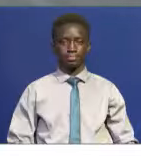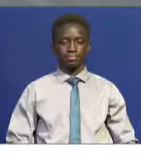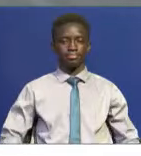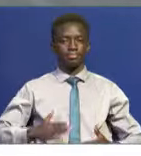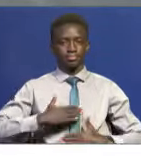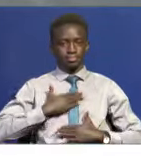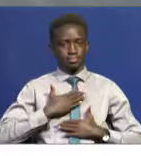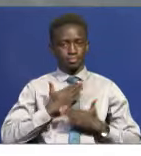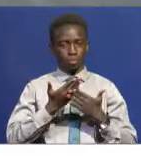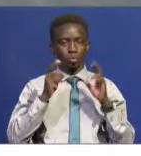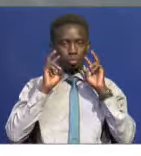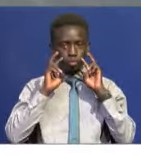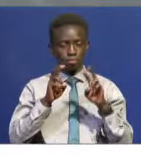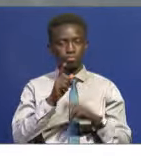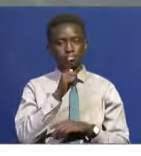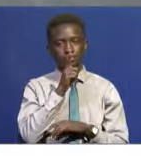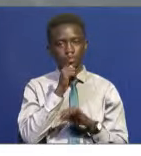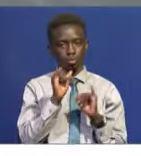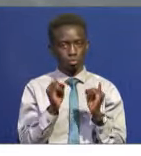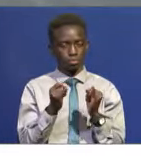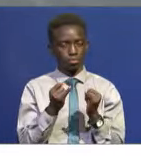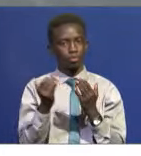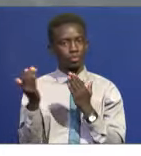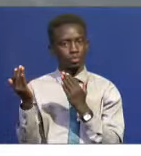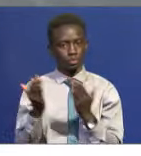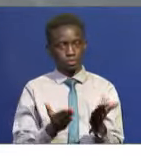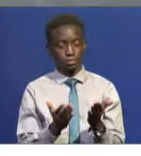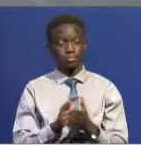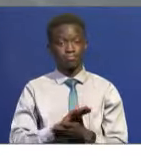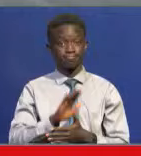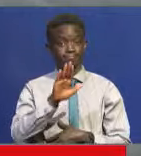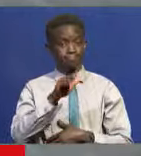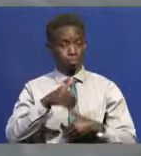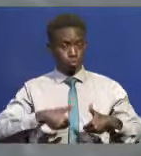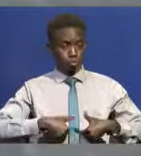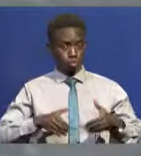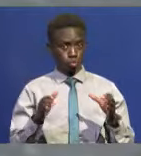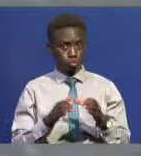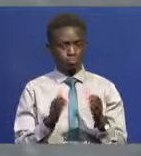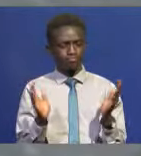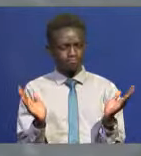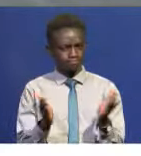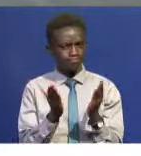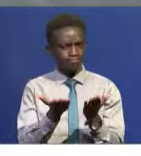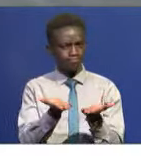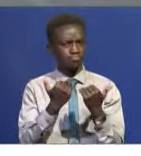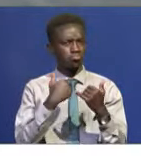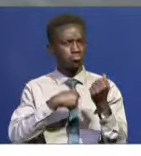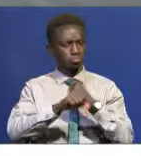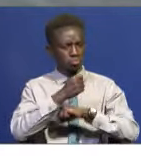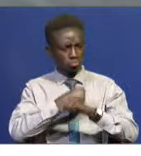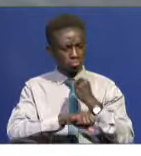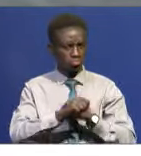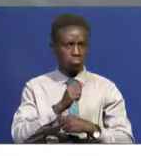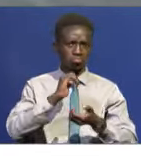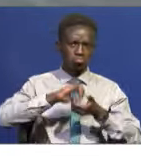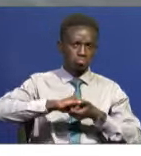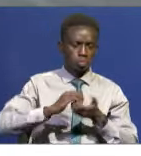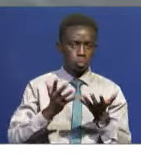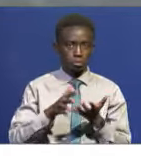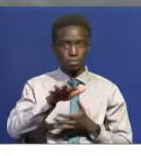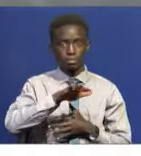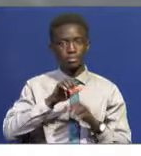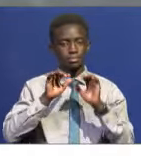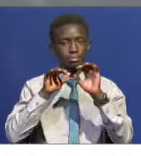Glad you're watching the Lunchtime News. Welcome back. Now, youths have been encouraged to actively engage in agriculture because the current